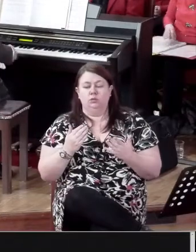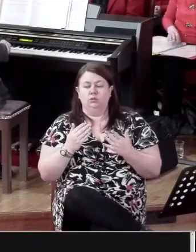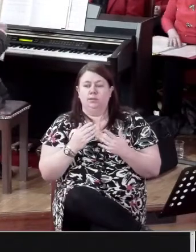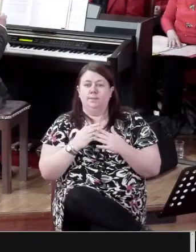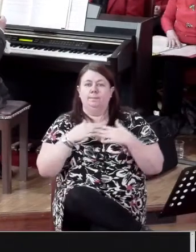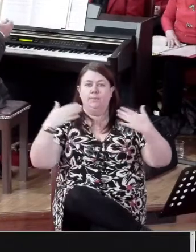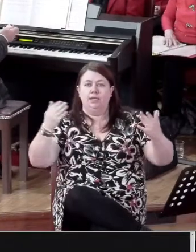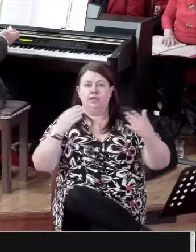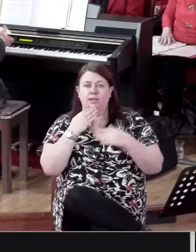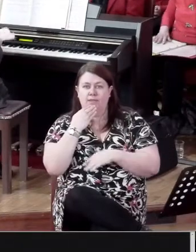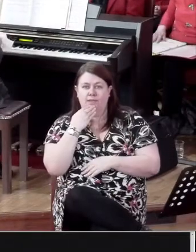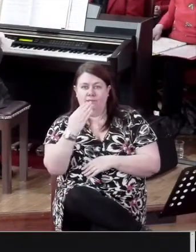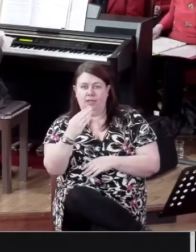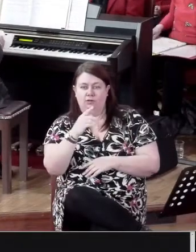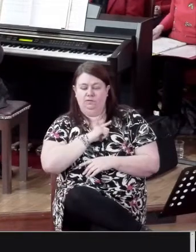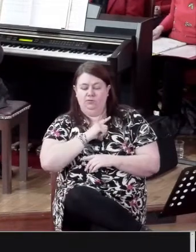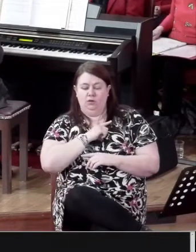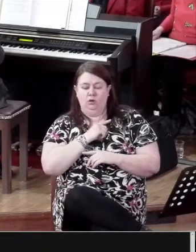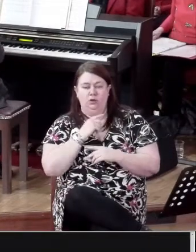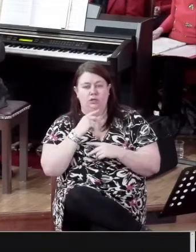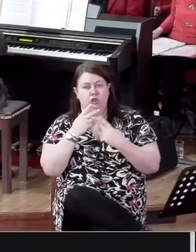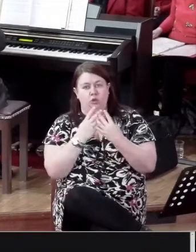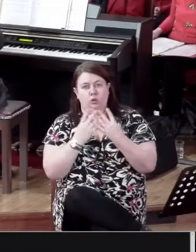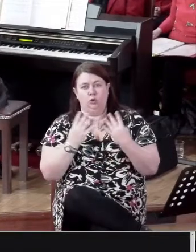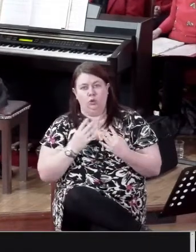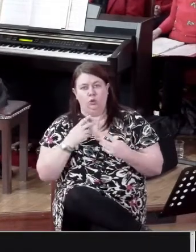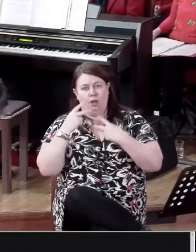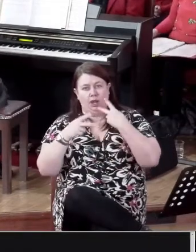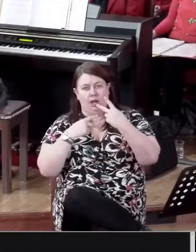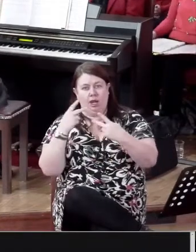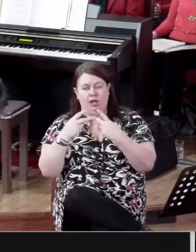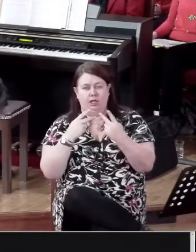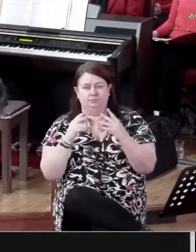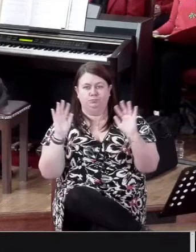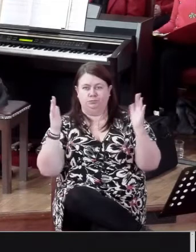thanks to our director of music, our choir, and our narrator. Well done.